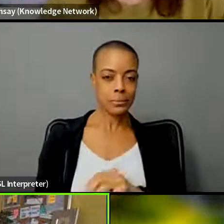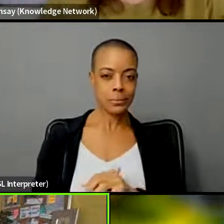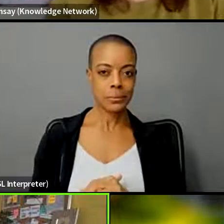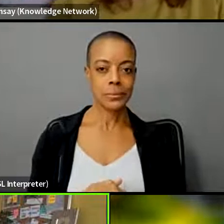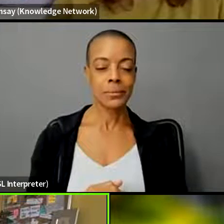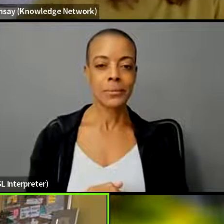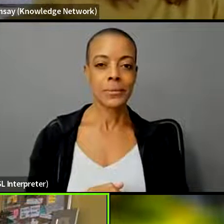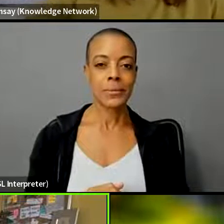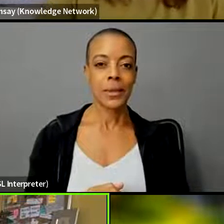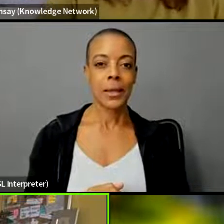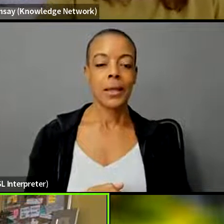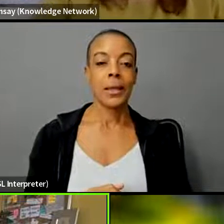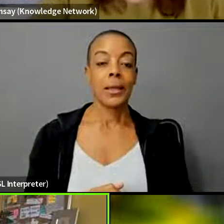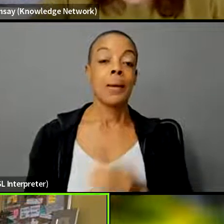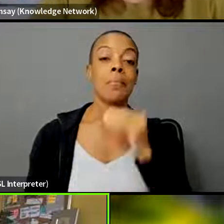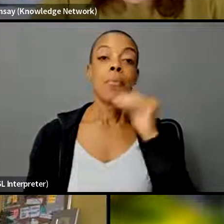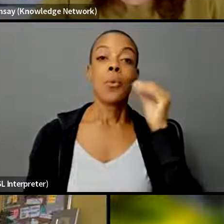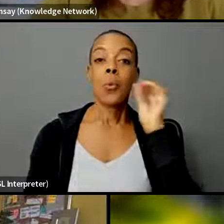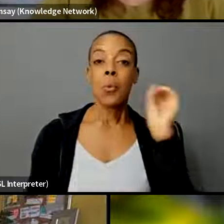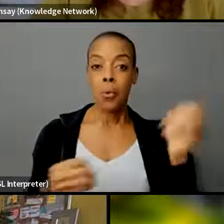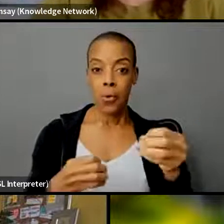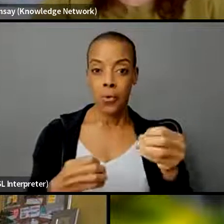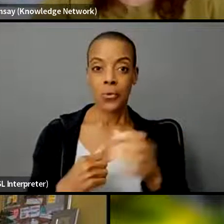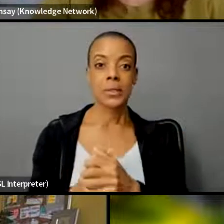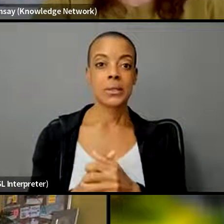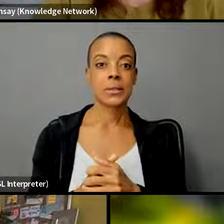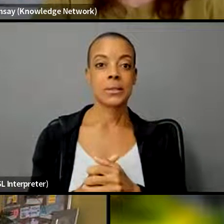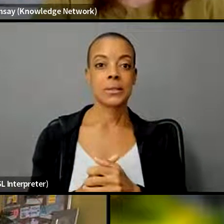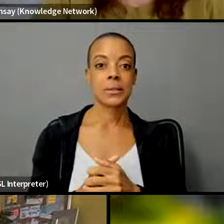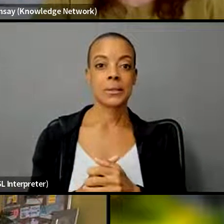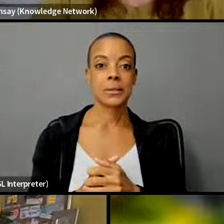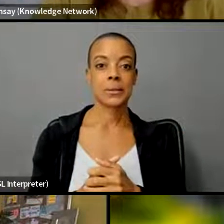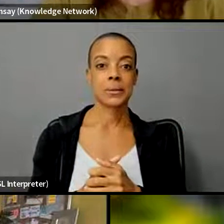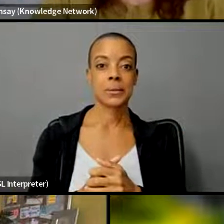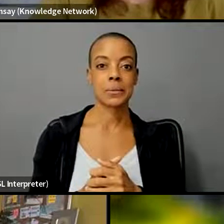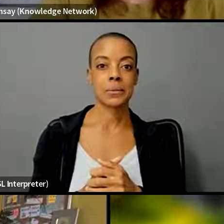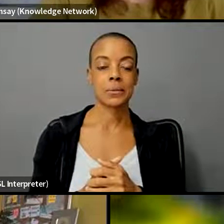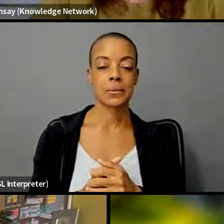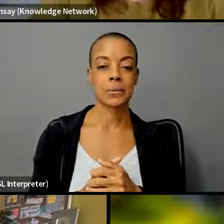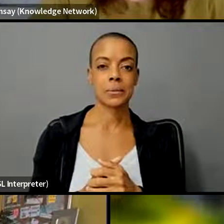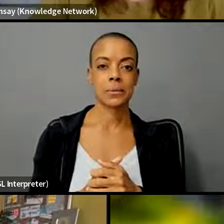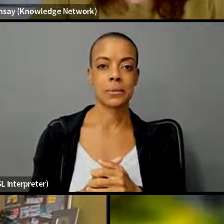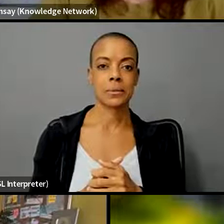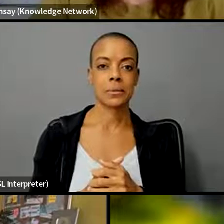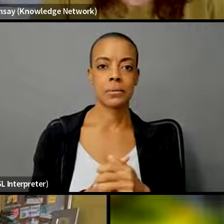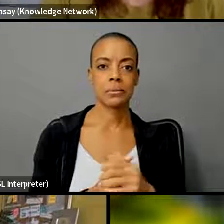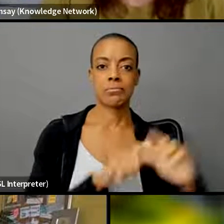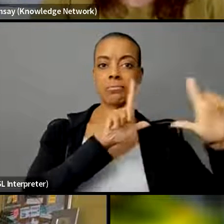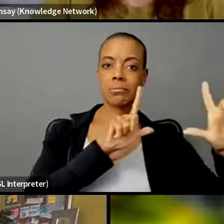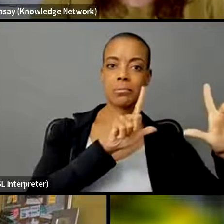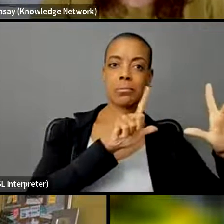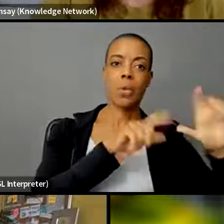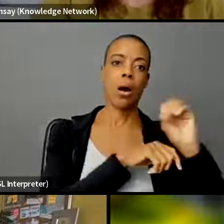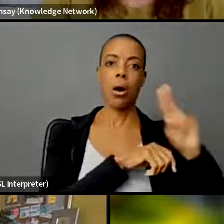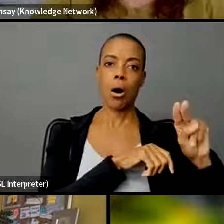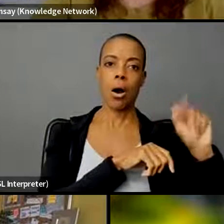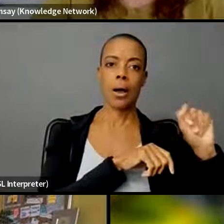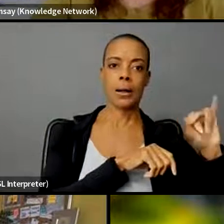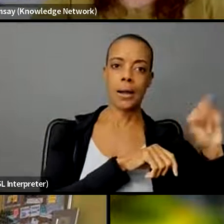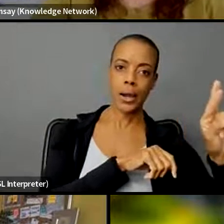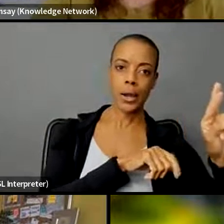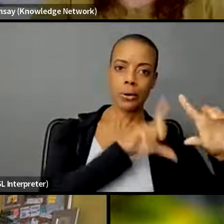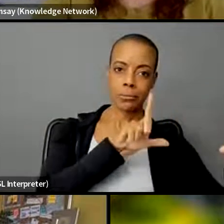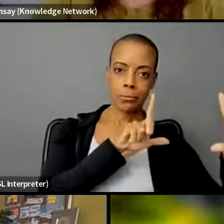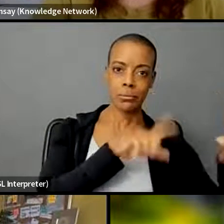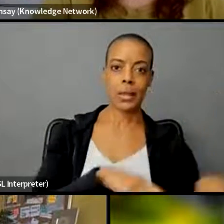I'm in my home office. I've got an on-air sign behind one corner of my shoulder and a mini drum set behind the